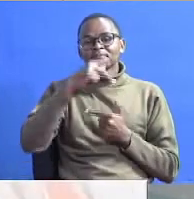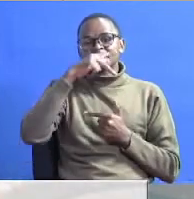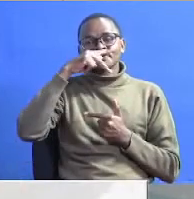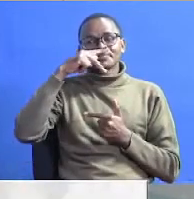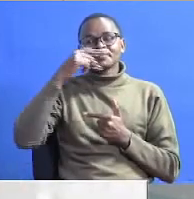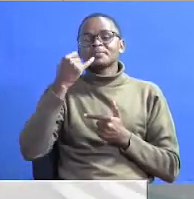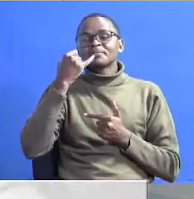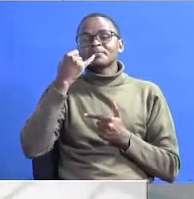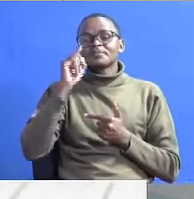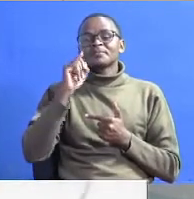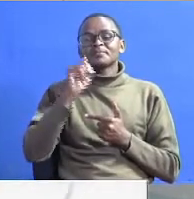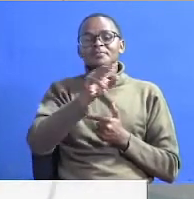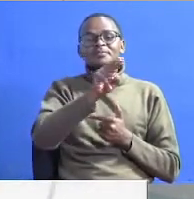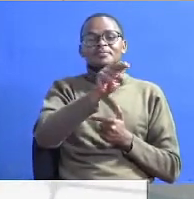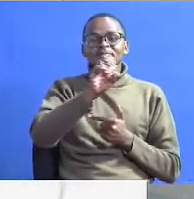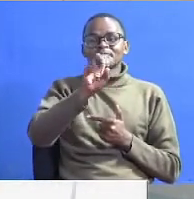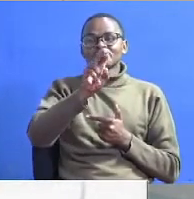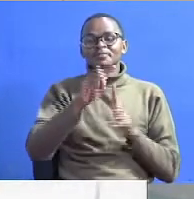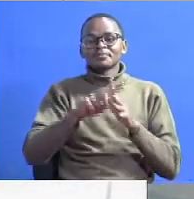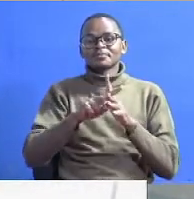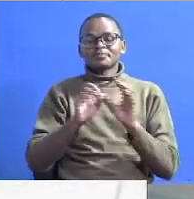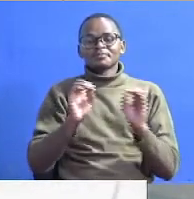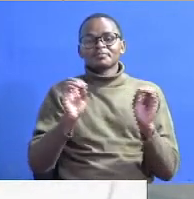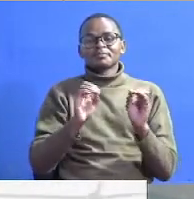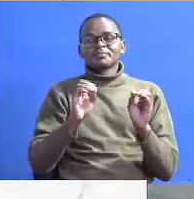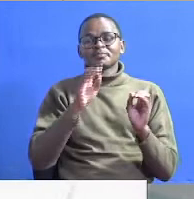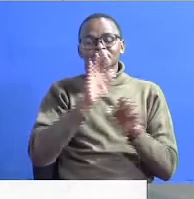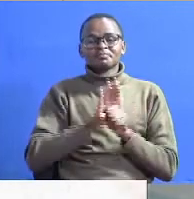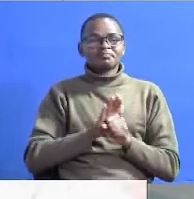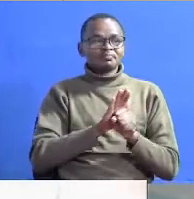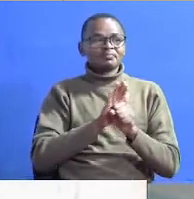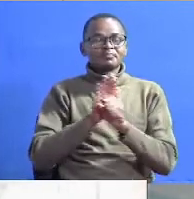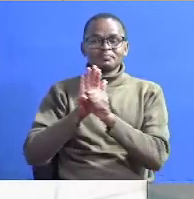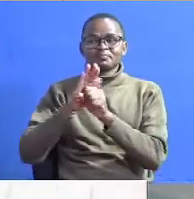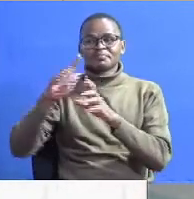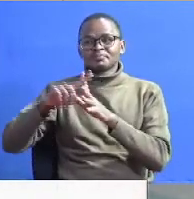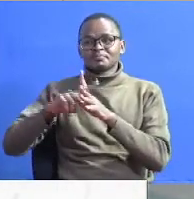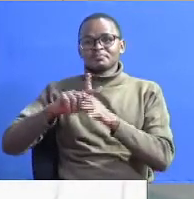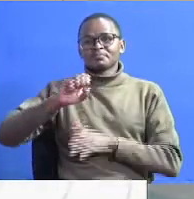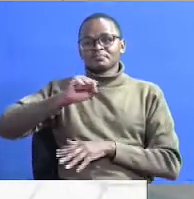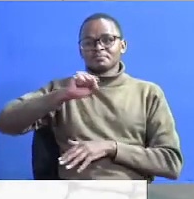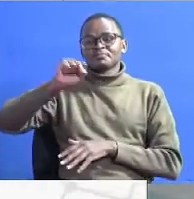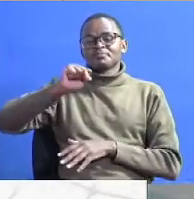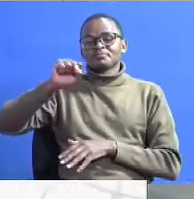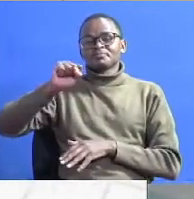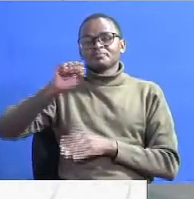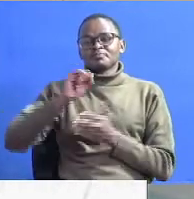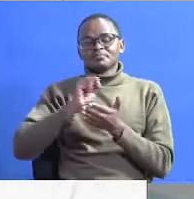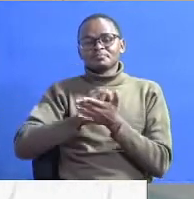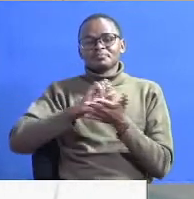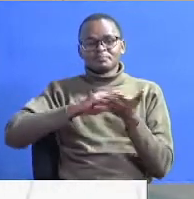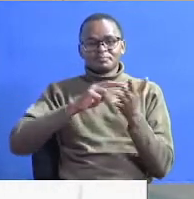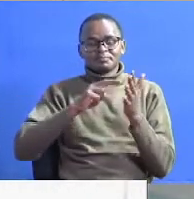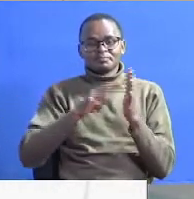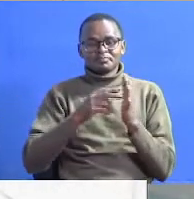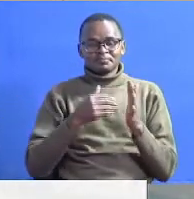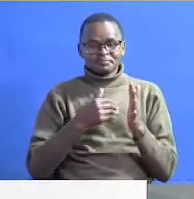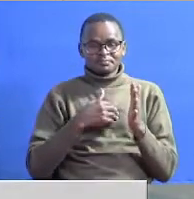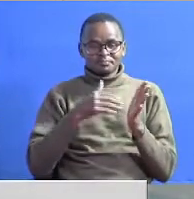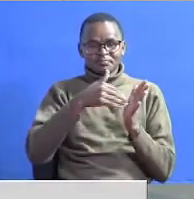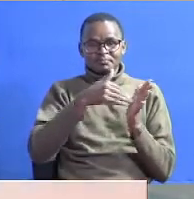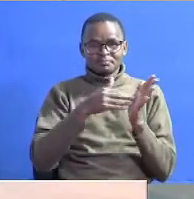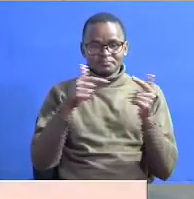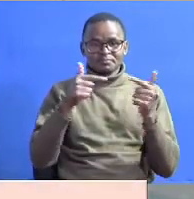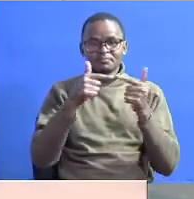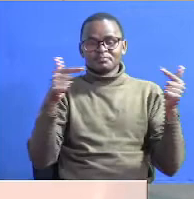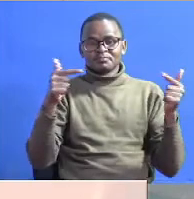Musyoka is a non-starter. He needs to be pushed to begin his politics. That means we will have a weak